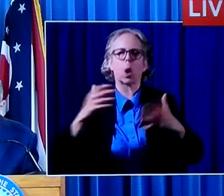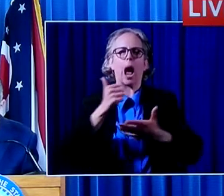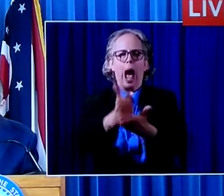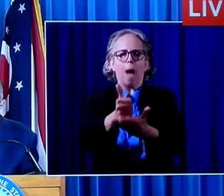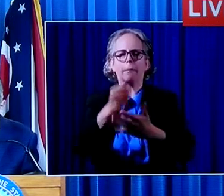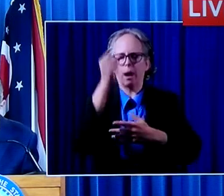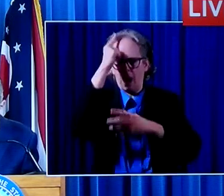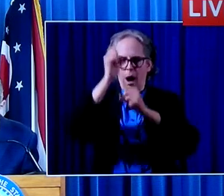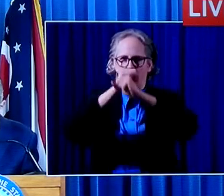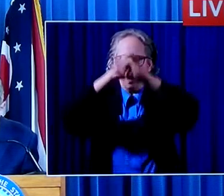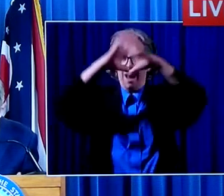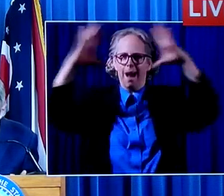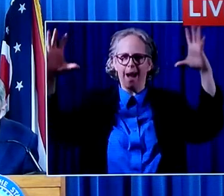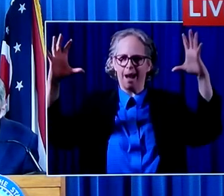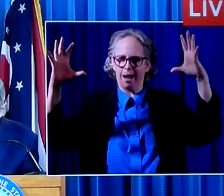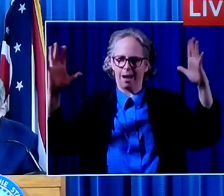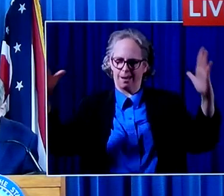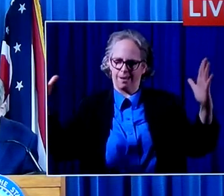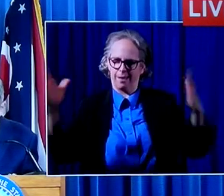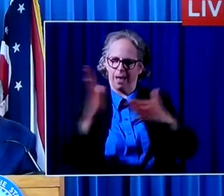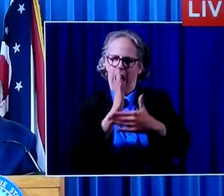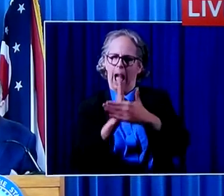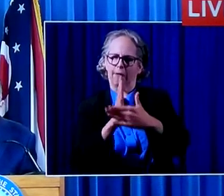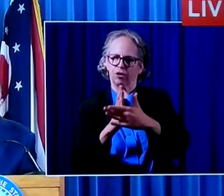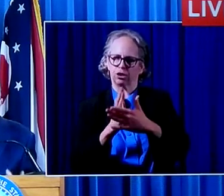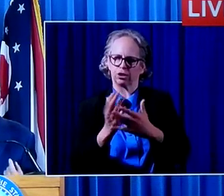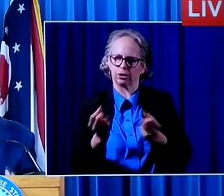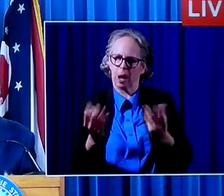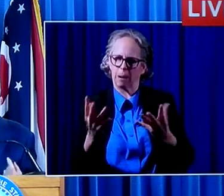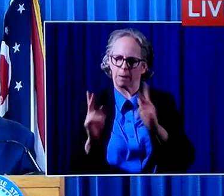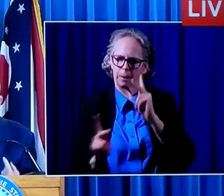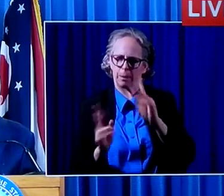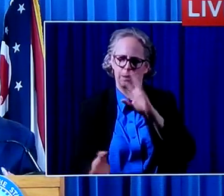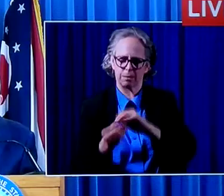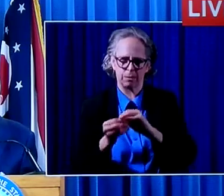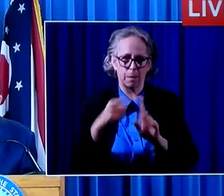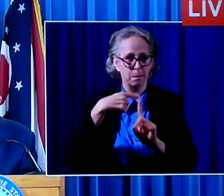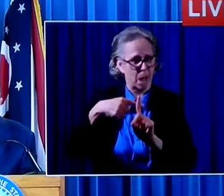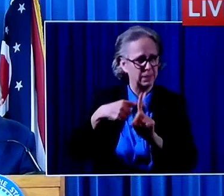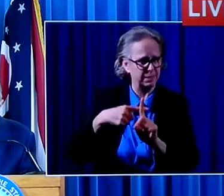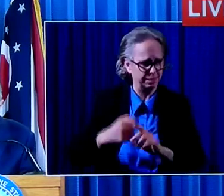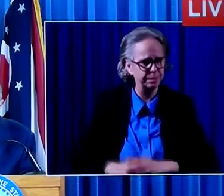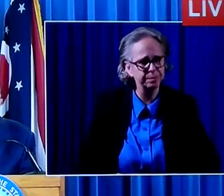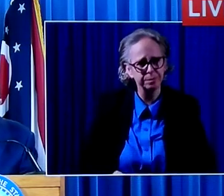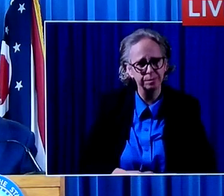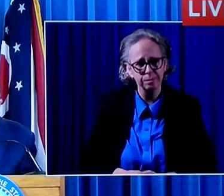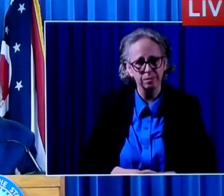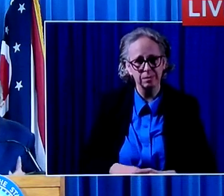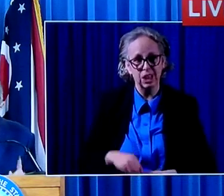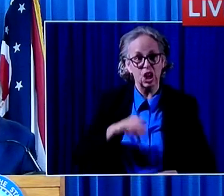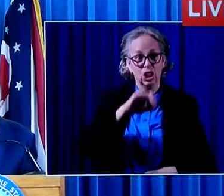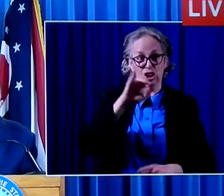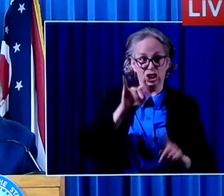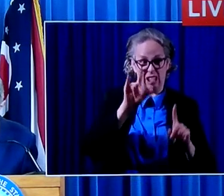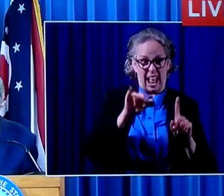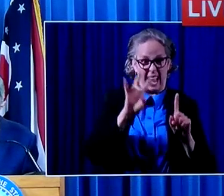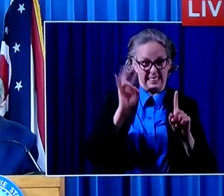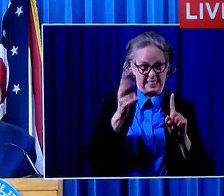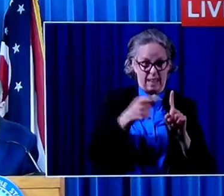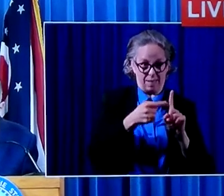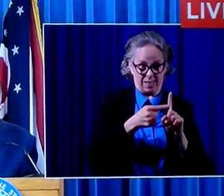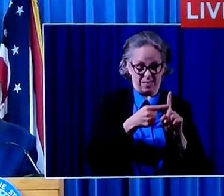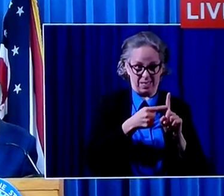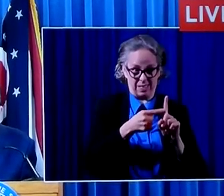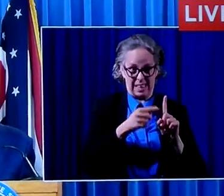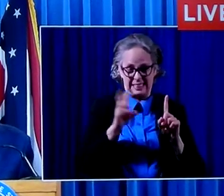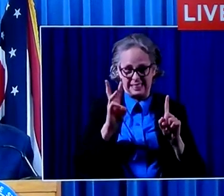about the on. coronavirus. But the positivity rate reported for July 7th, which is was